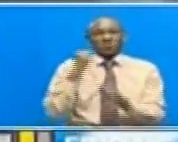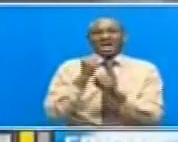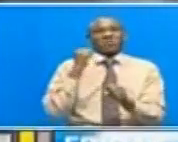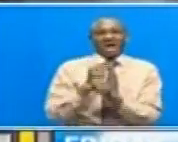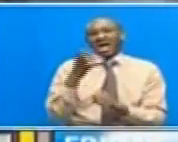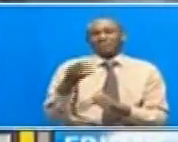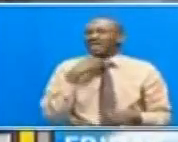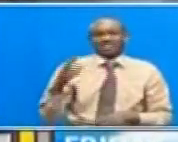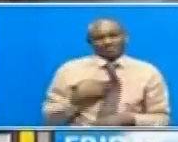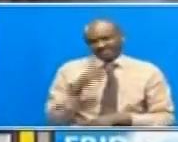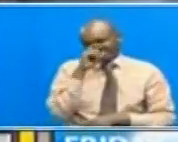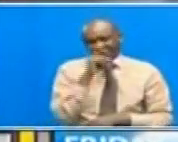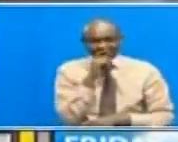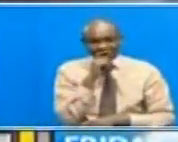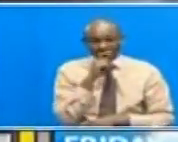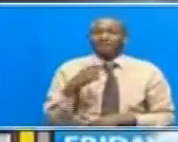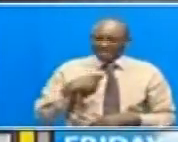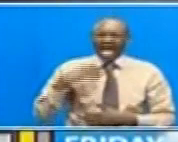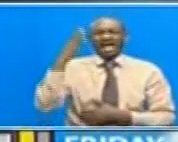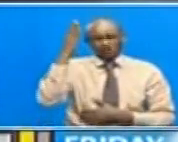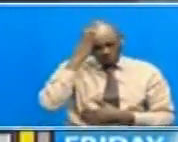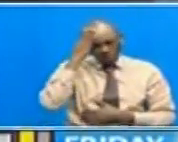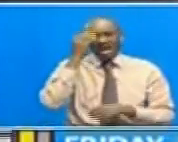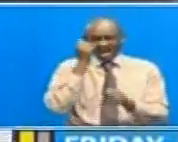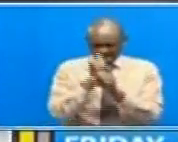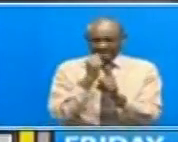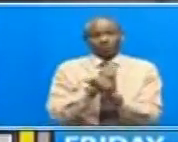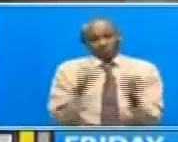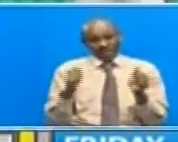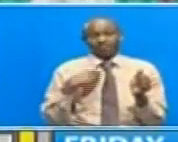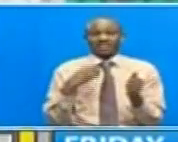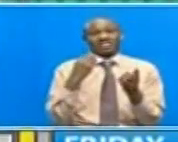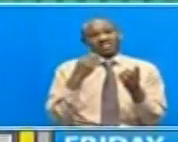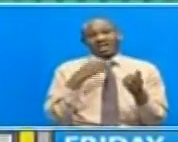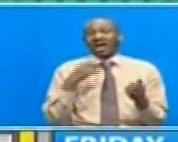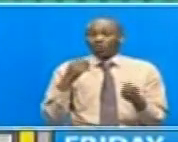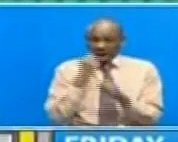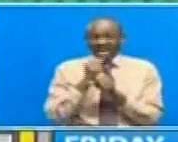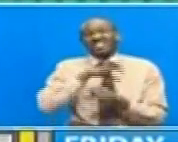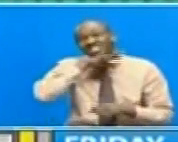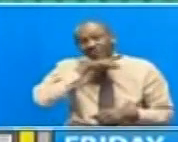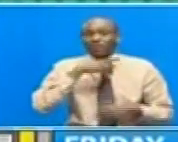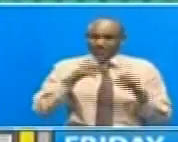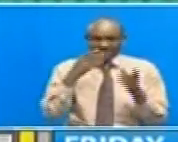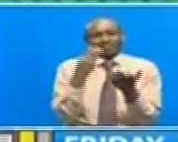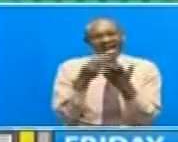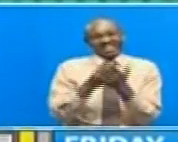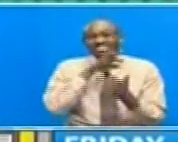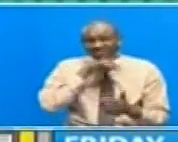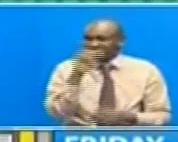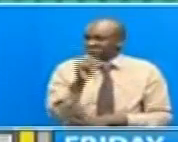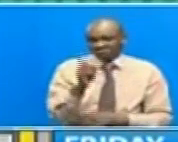chafu. Na mimi najua ni kazi chafu, lakini pesa sio chafu. She named her son